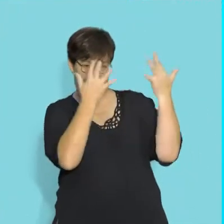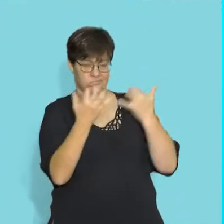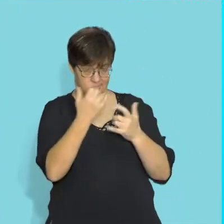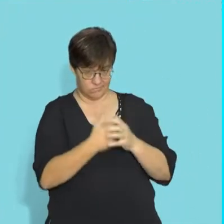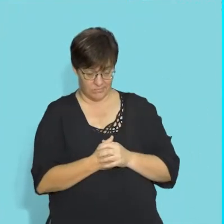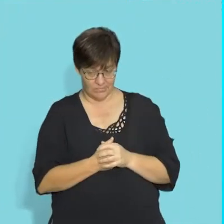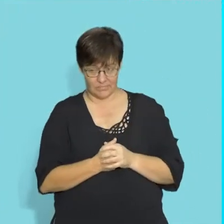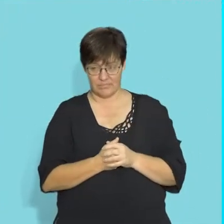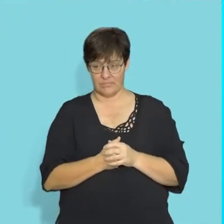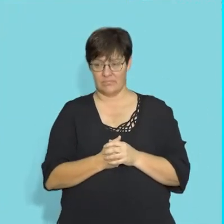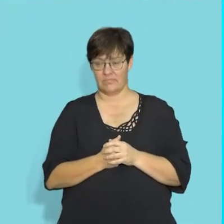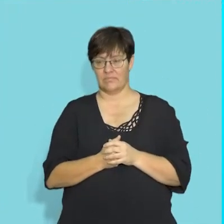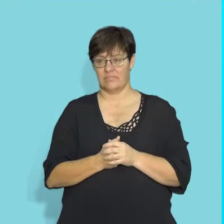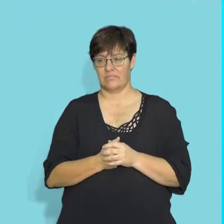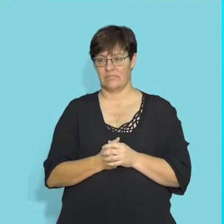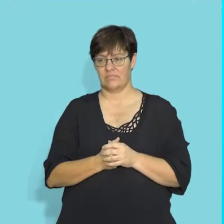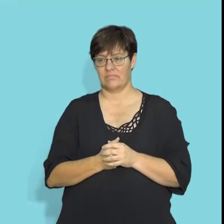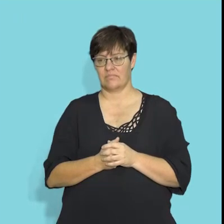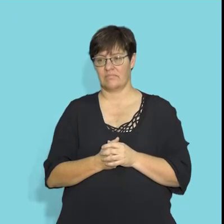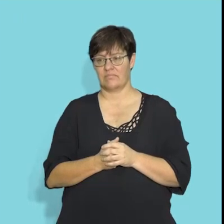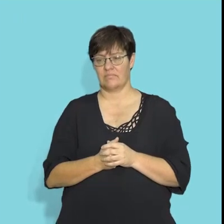or wherever you are. And